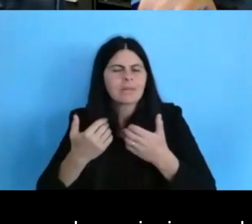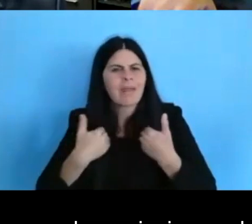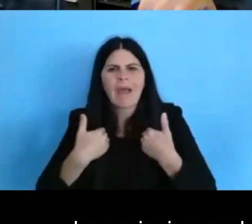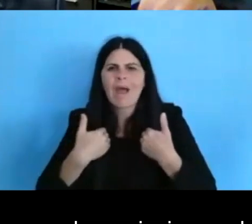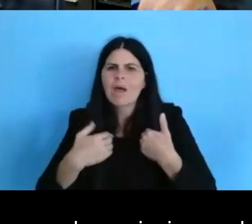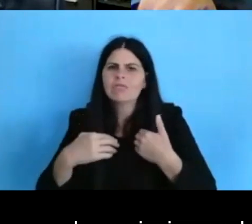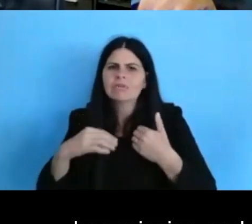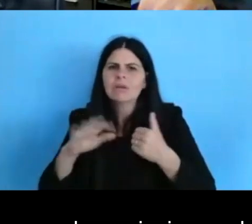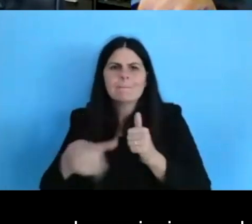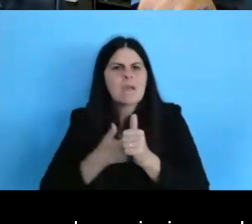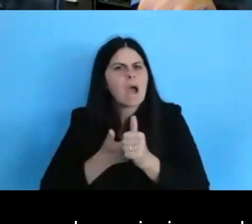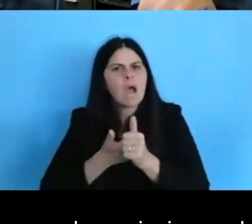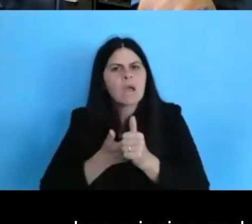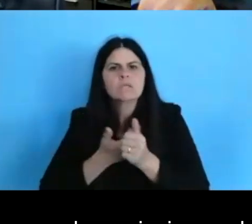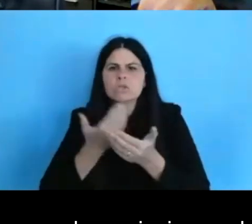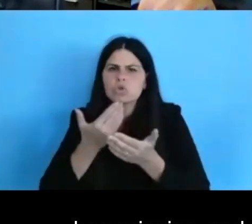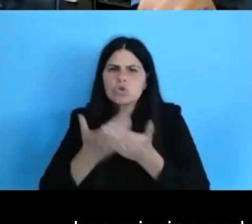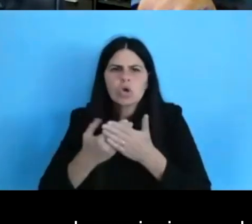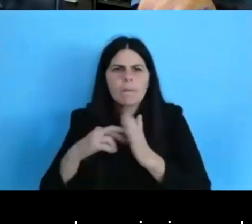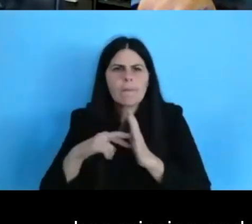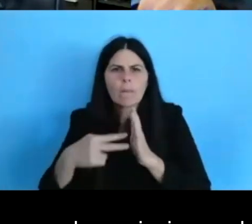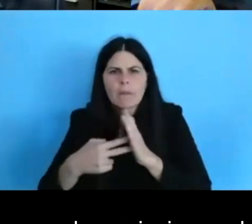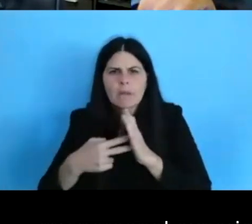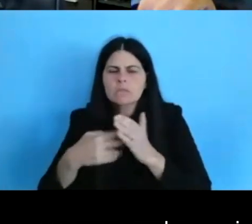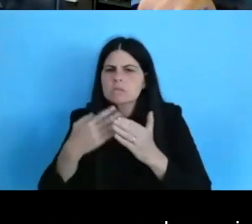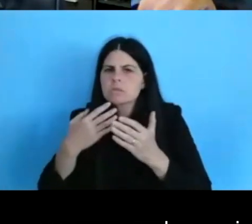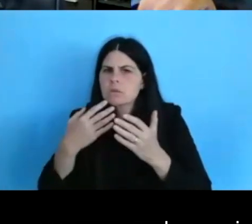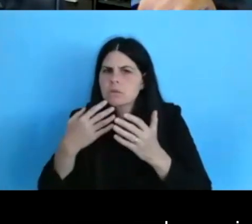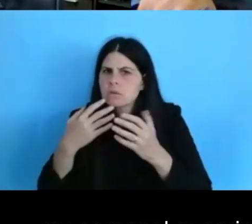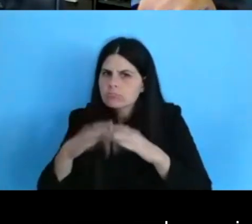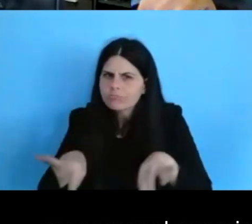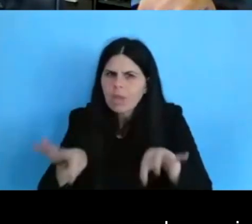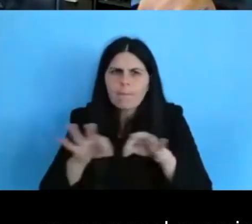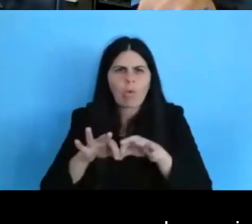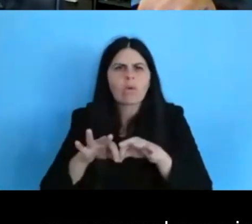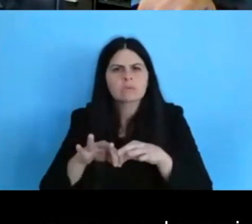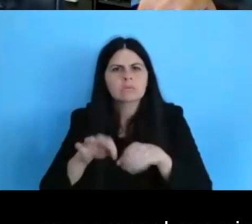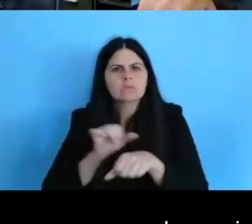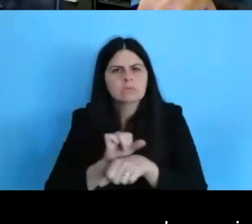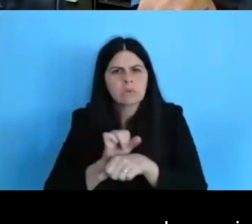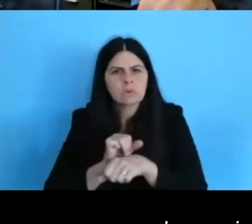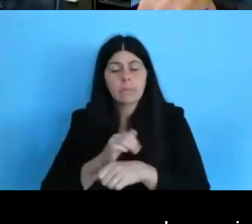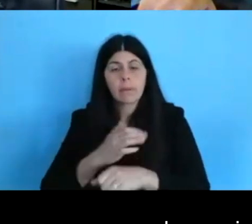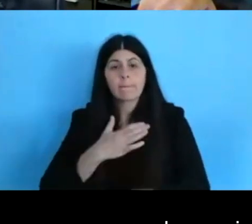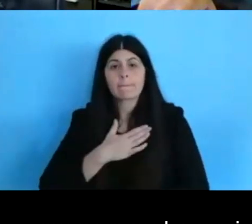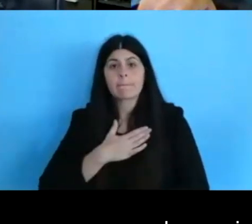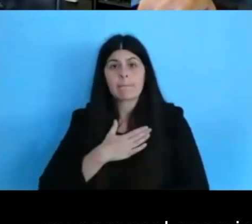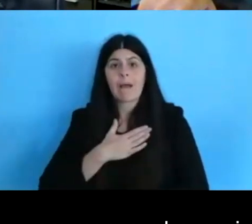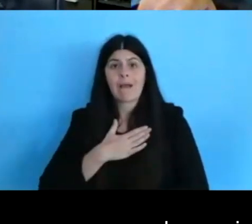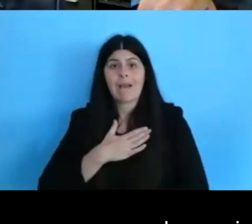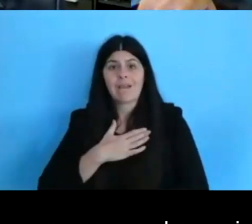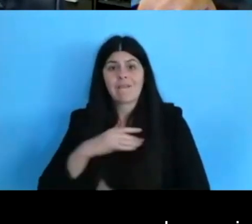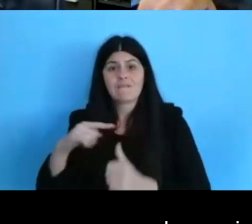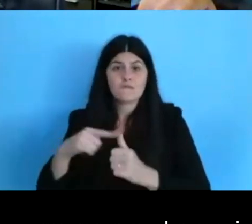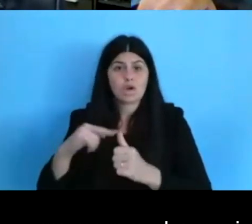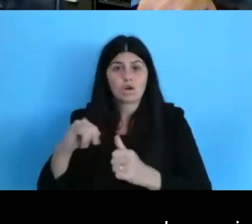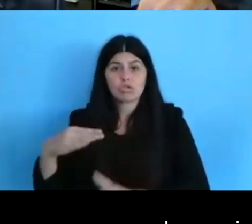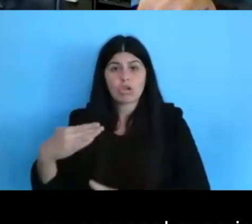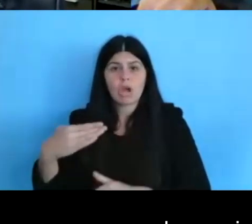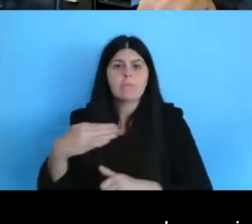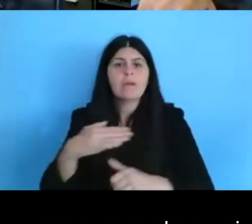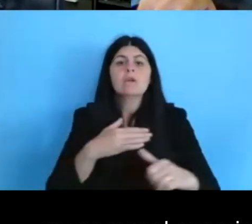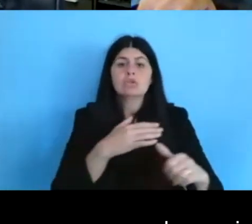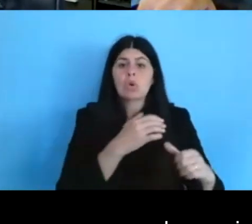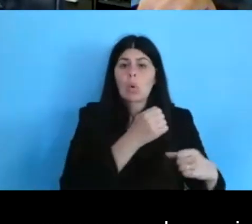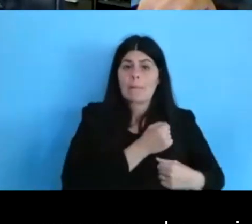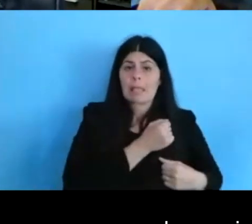purpose behind it. But the other thing that I will say, and this comes from my personal experience, the first job I took after leaving the